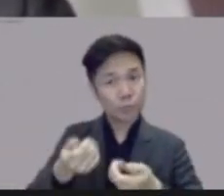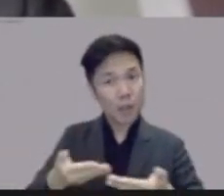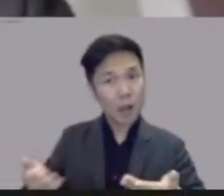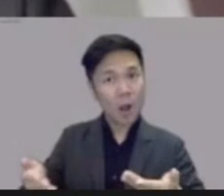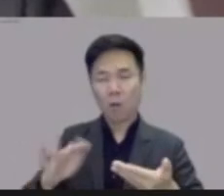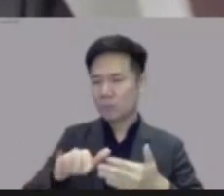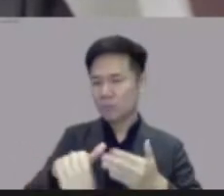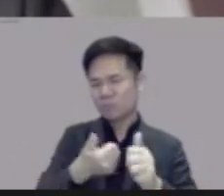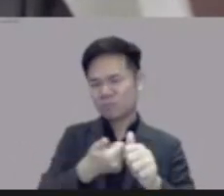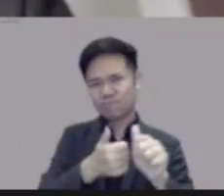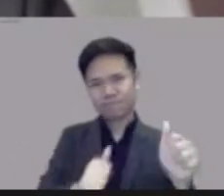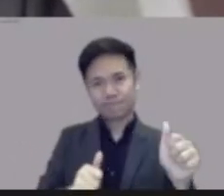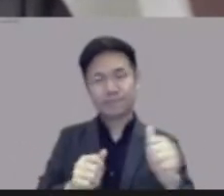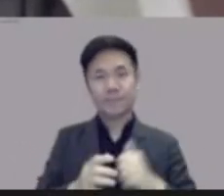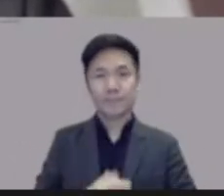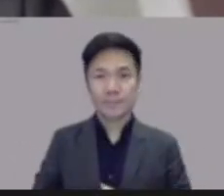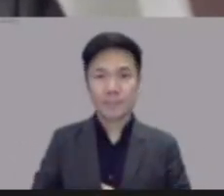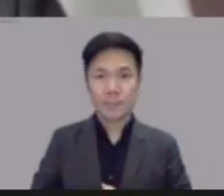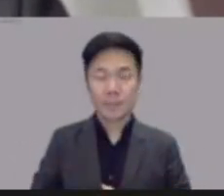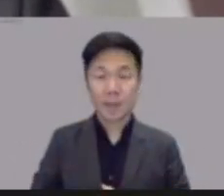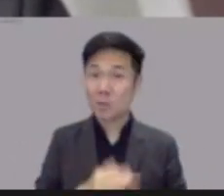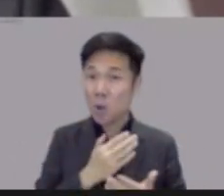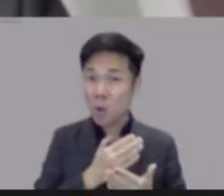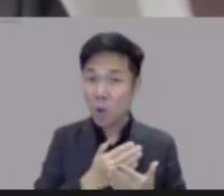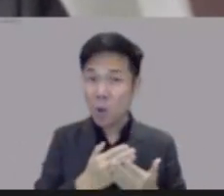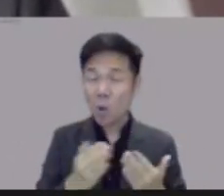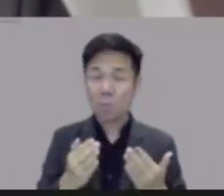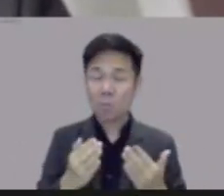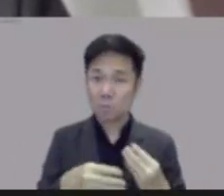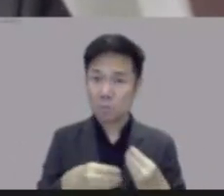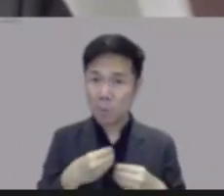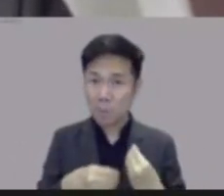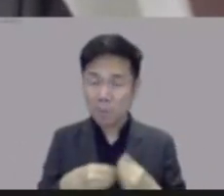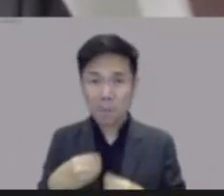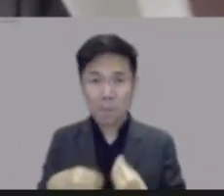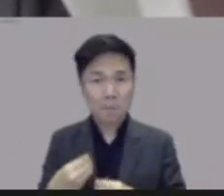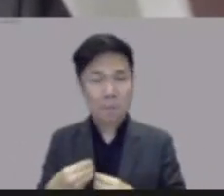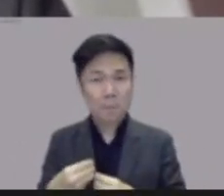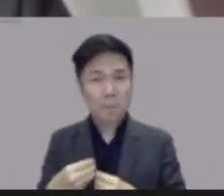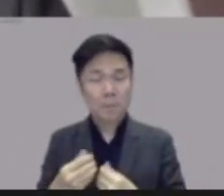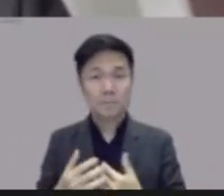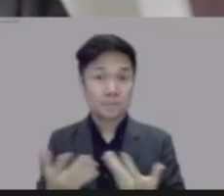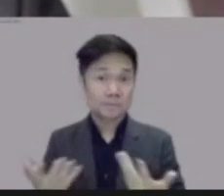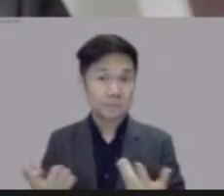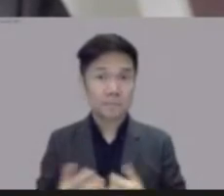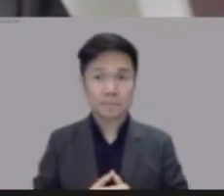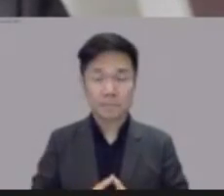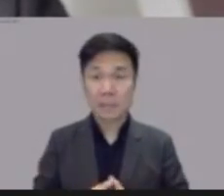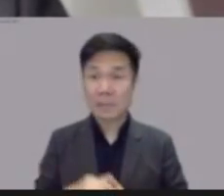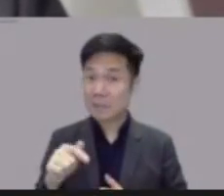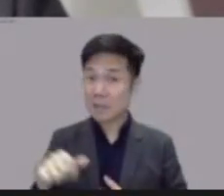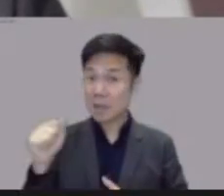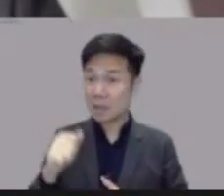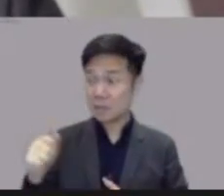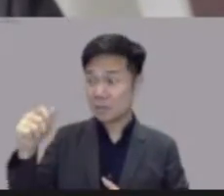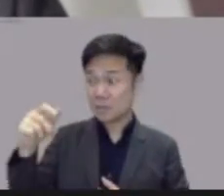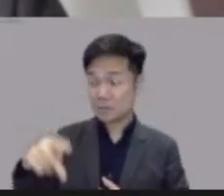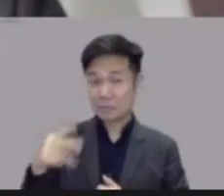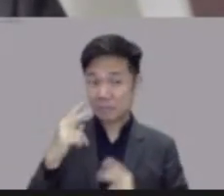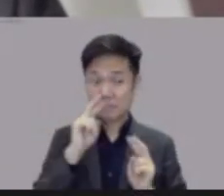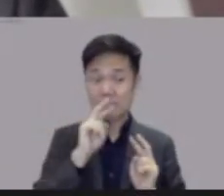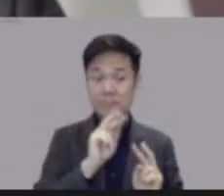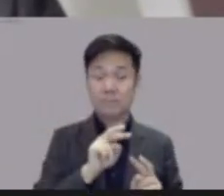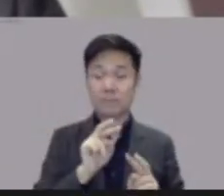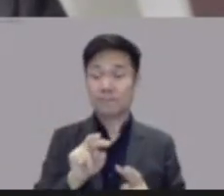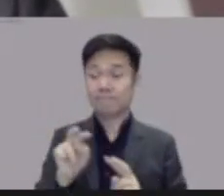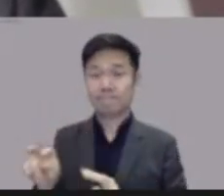60 percent of the worst youth who call this region our home many of us will live to see the end of this century and